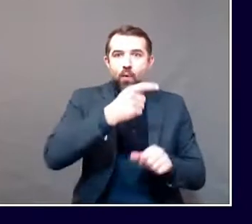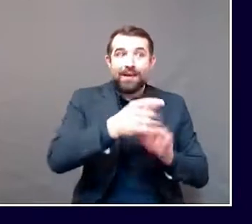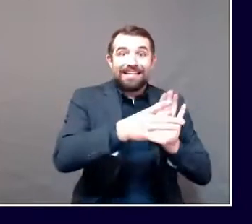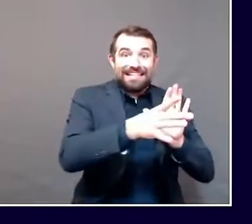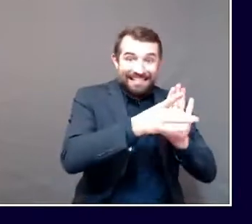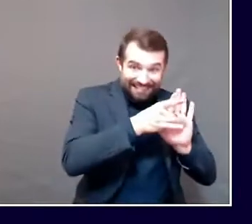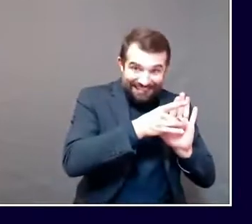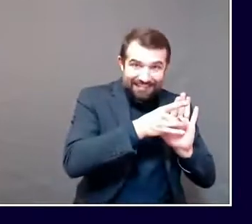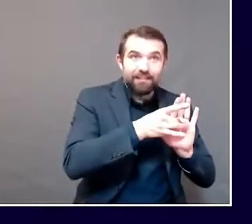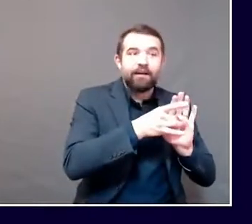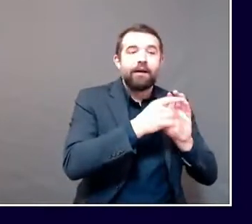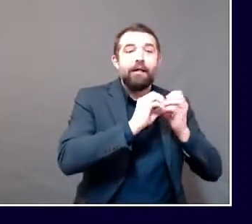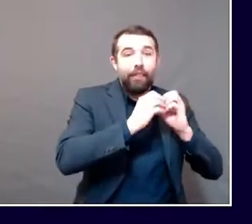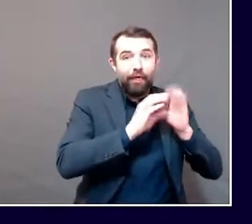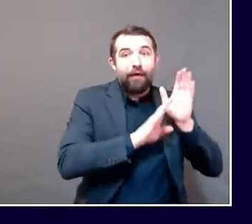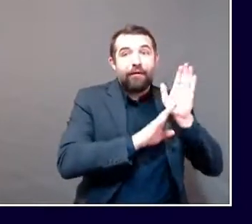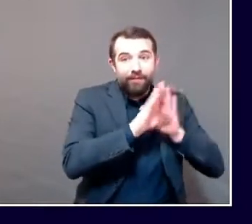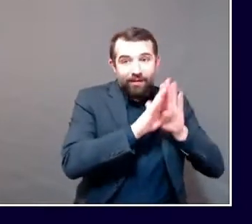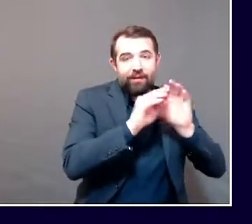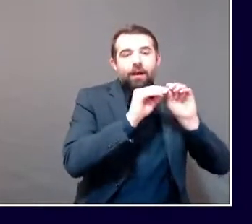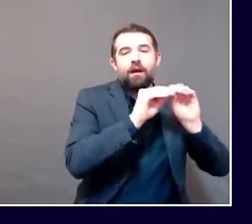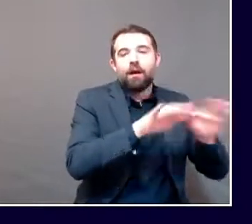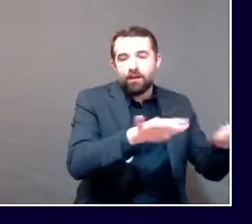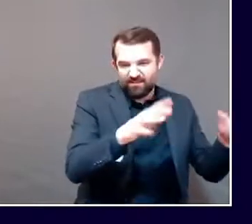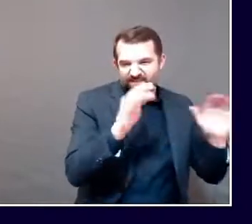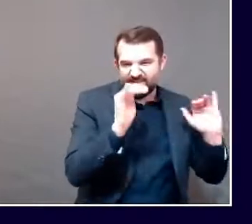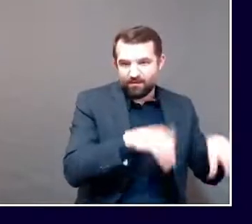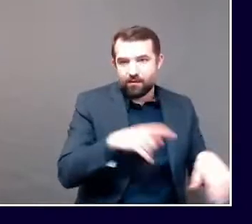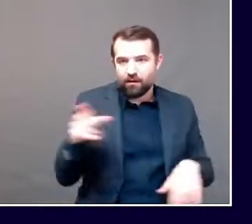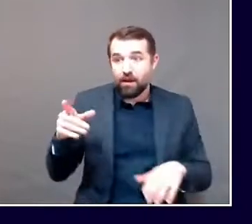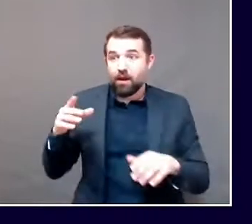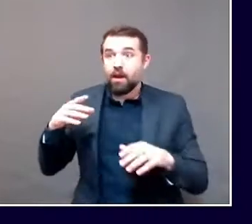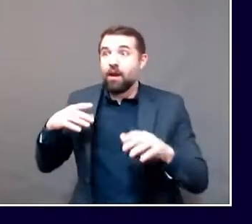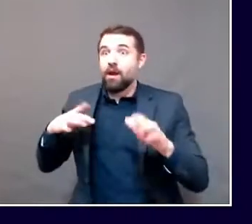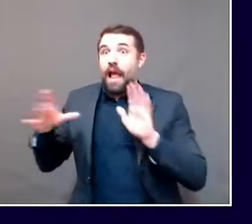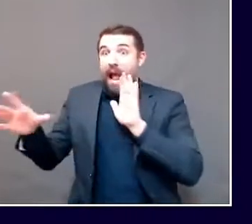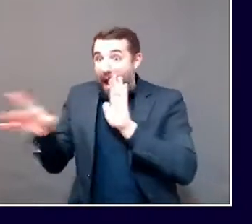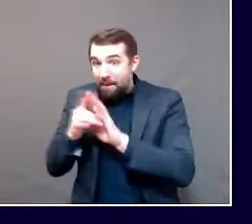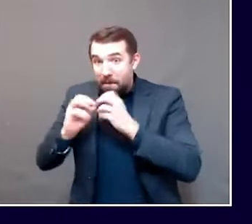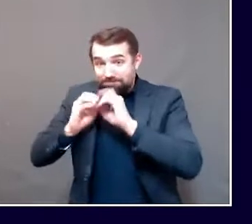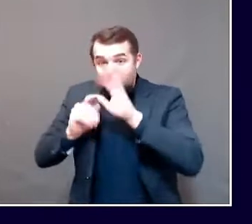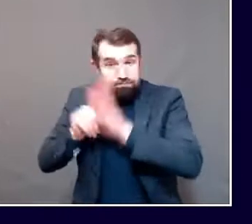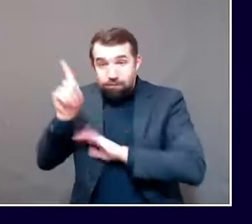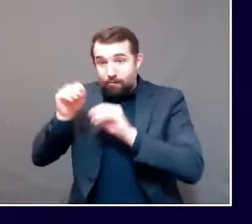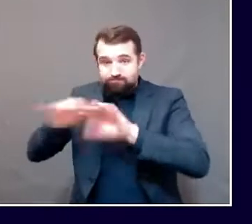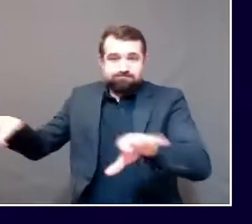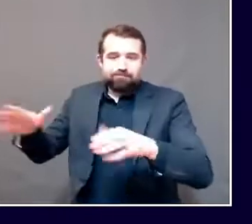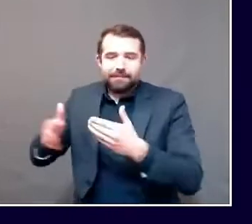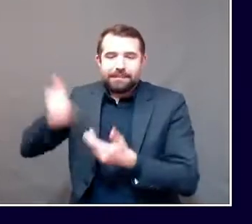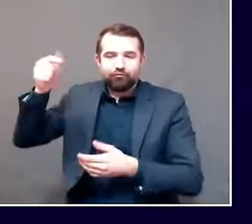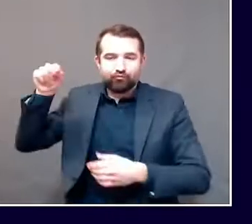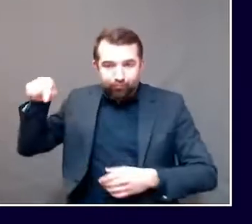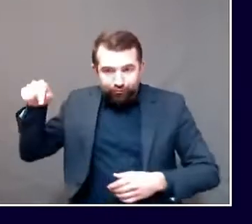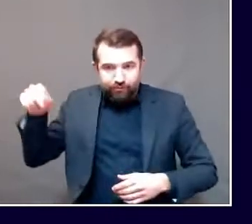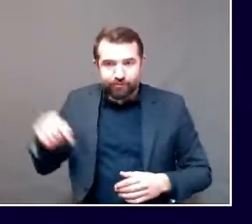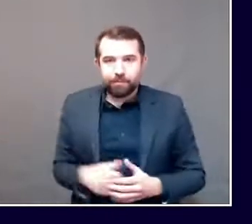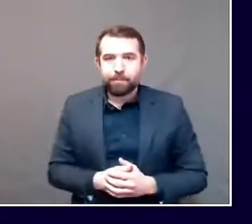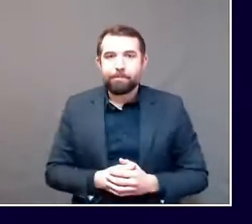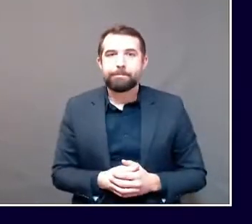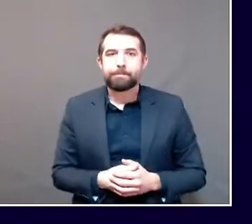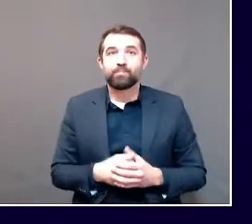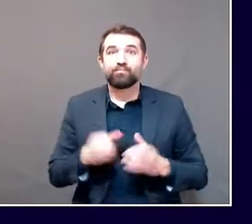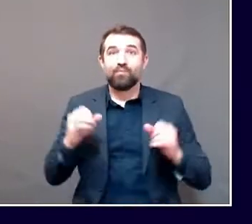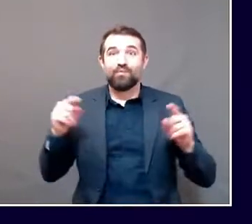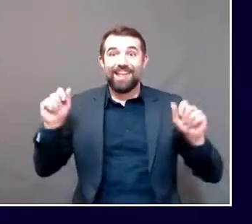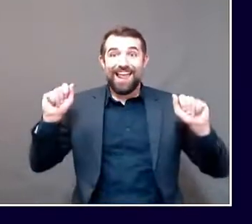air more quickly or more easily than the old variant. It behaves the same in the air. It's just that